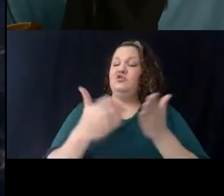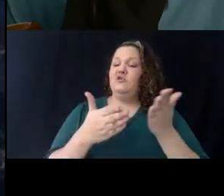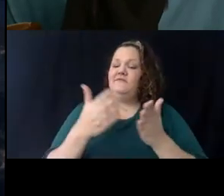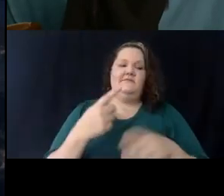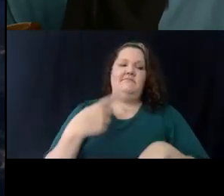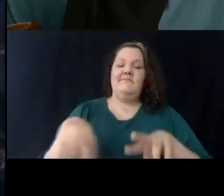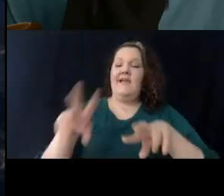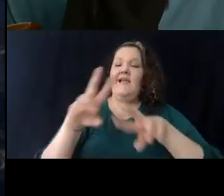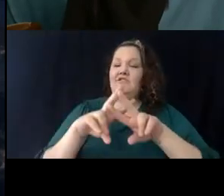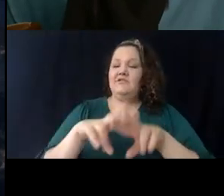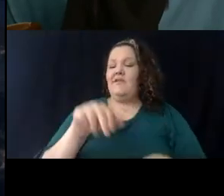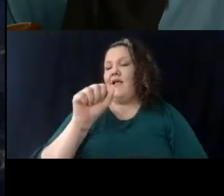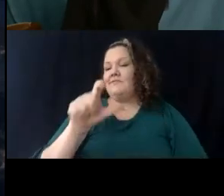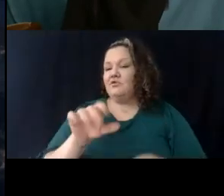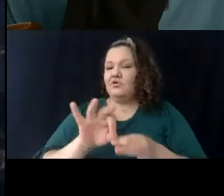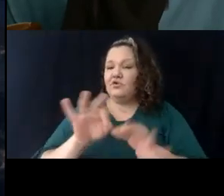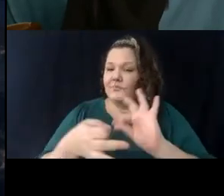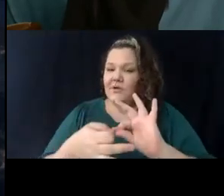hashtag captions or captioning,